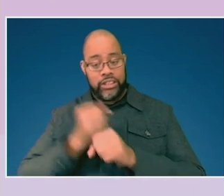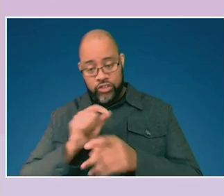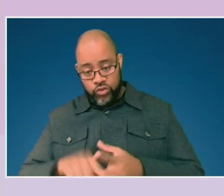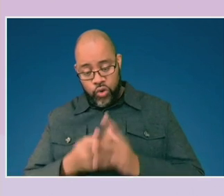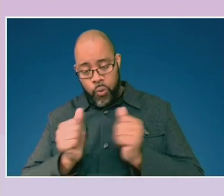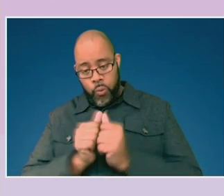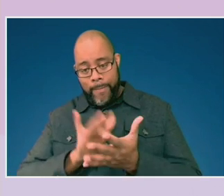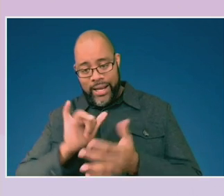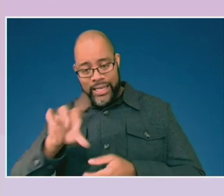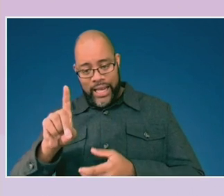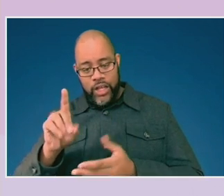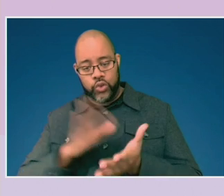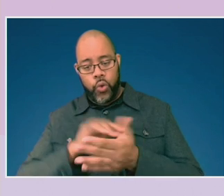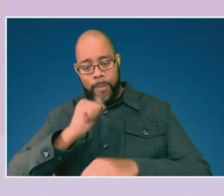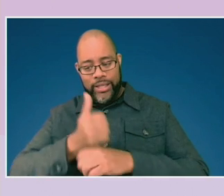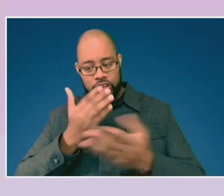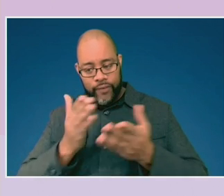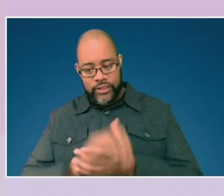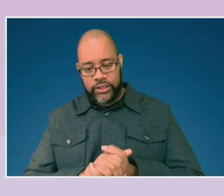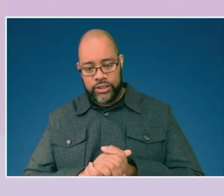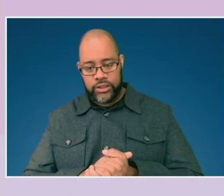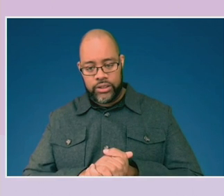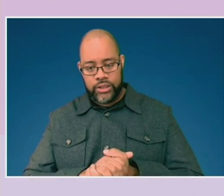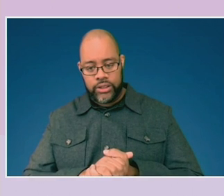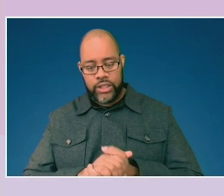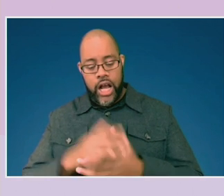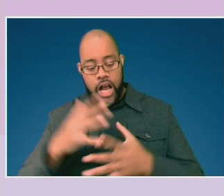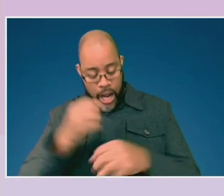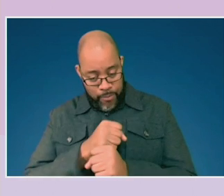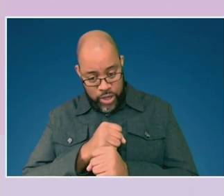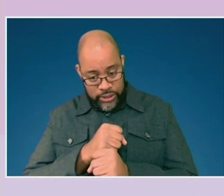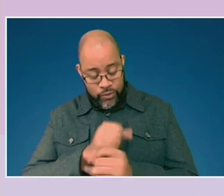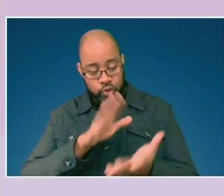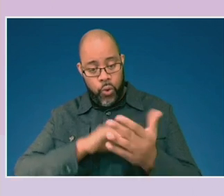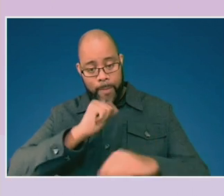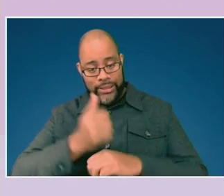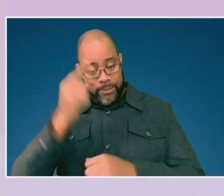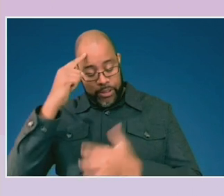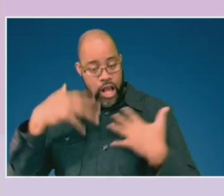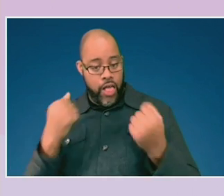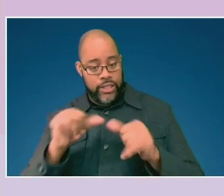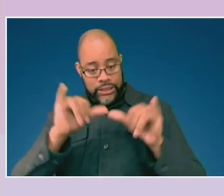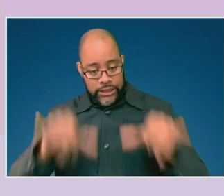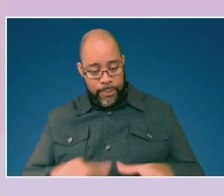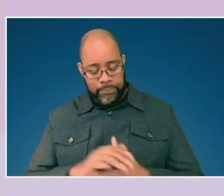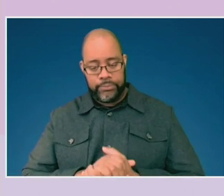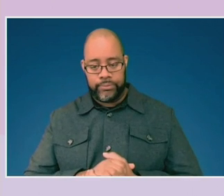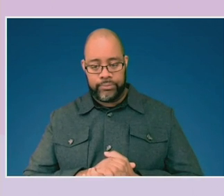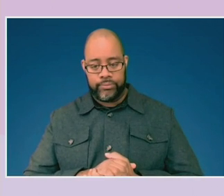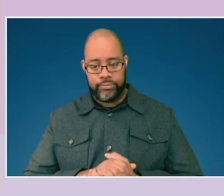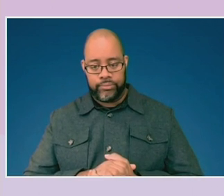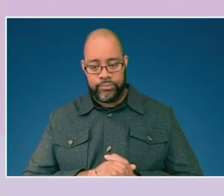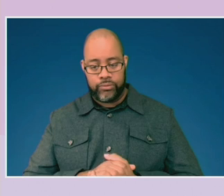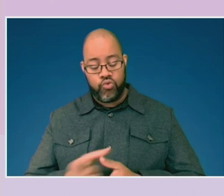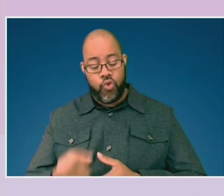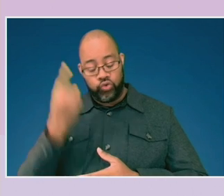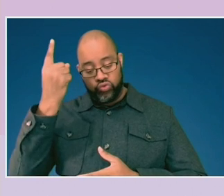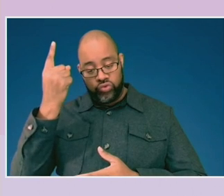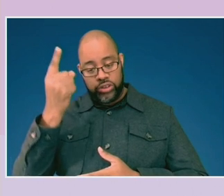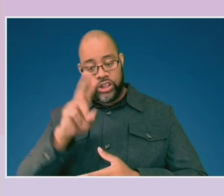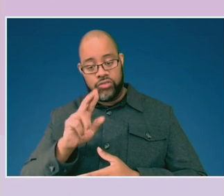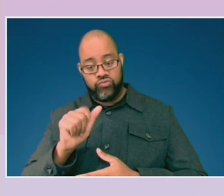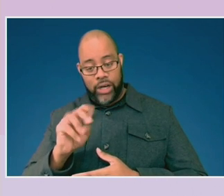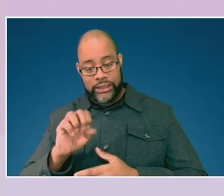Medicaid School-Based Services, Comprehensive School-Based Mental Health Systems, Understanding Rate Setting